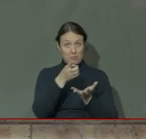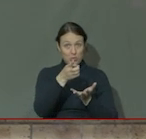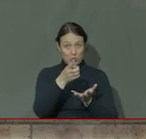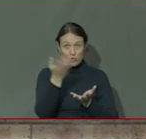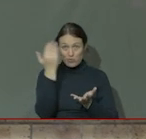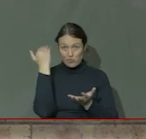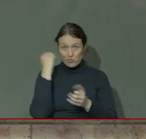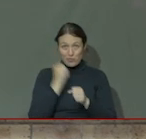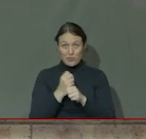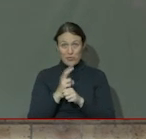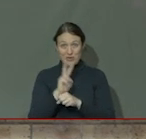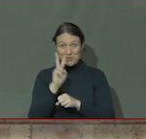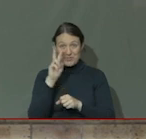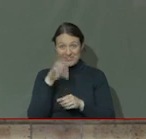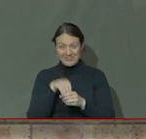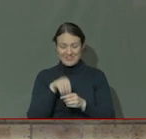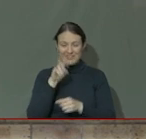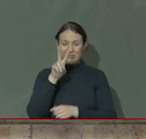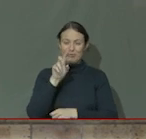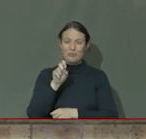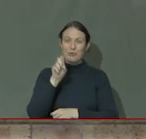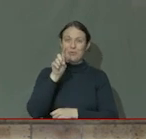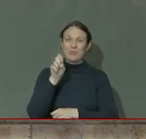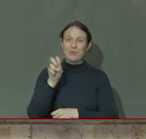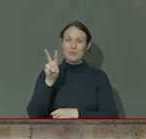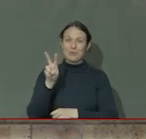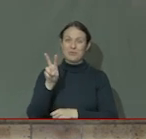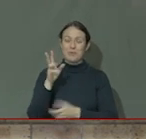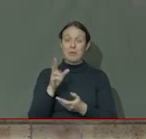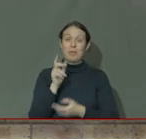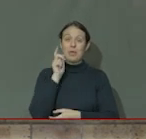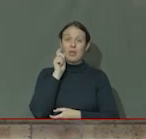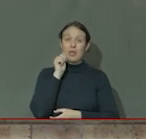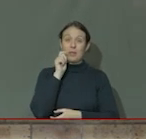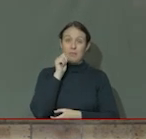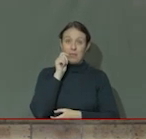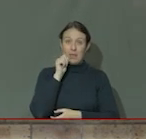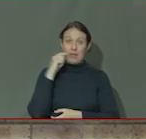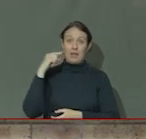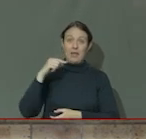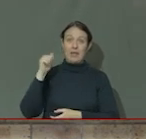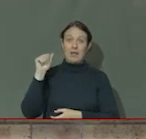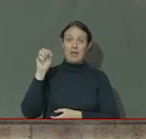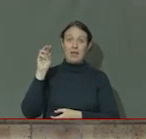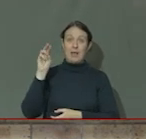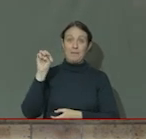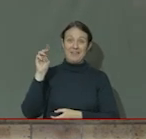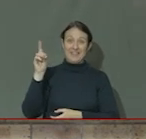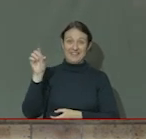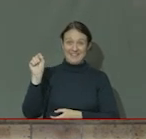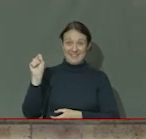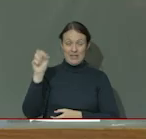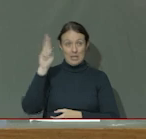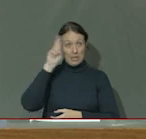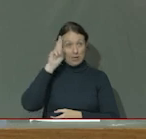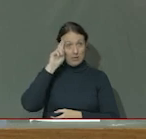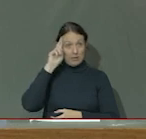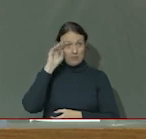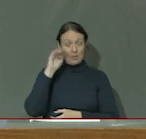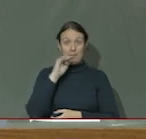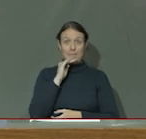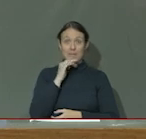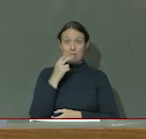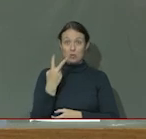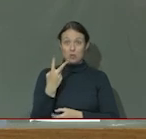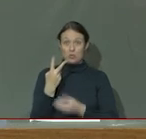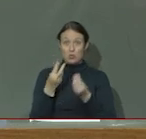year. 2.1.2. If a male gamete, now we're dealing with gametes. The gametes are 2 letters only